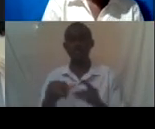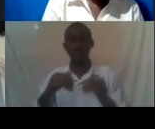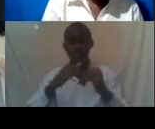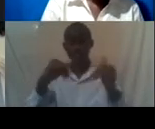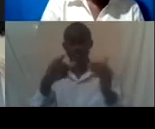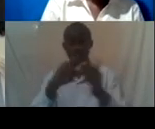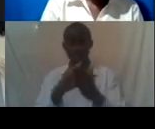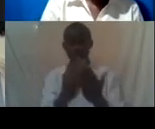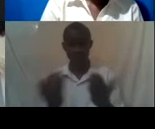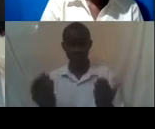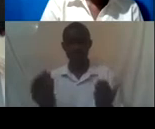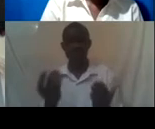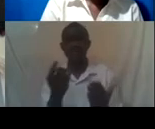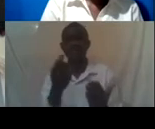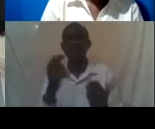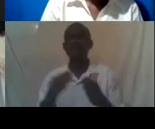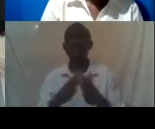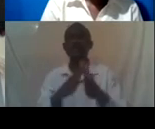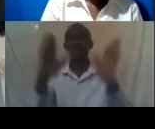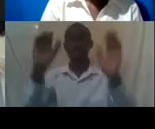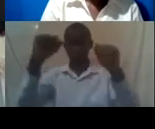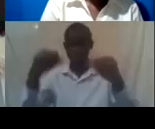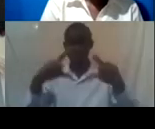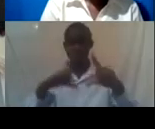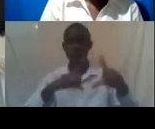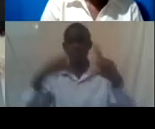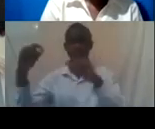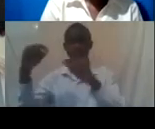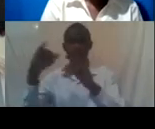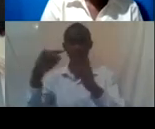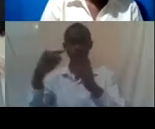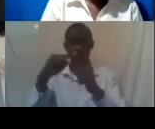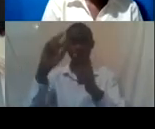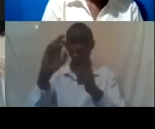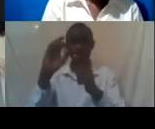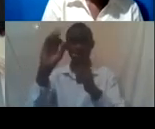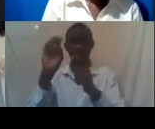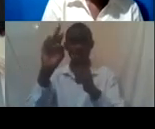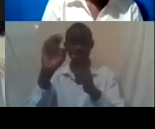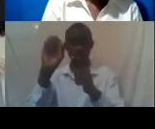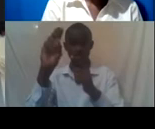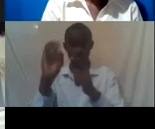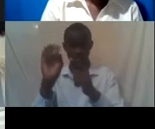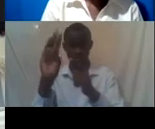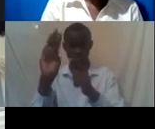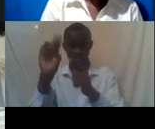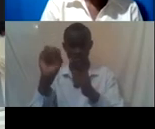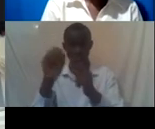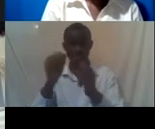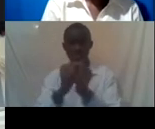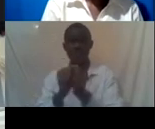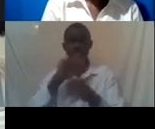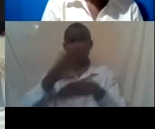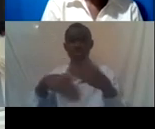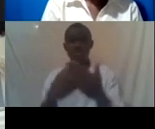public might go to the referendum with all these things in mind.